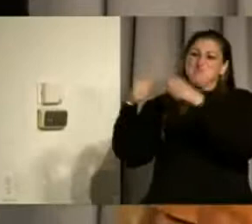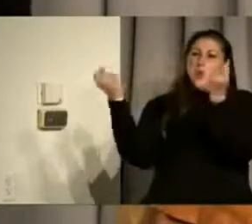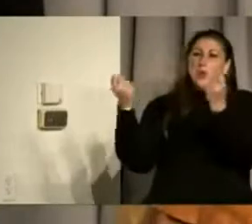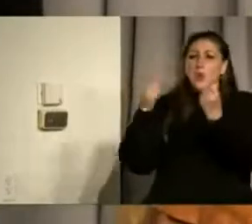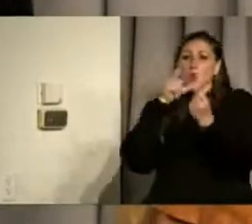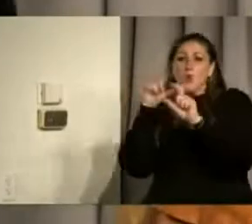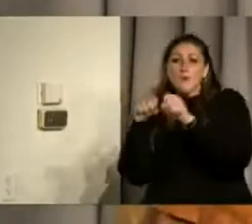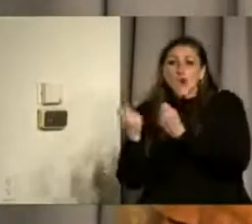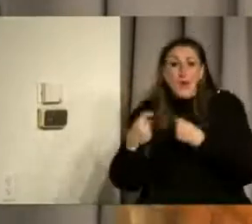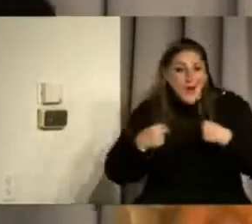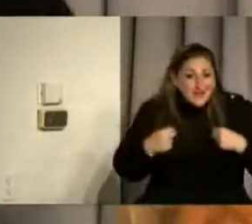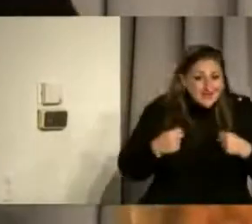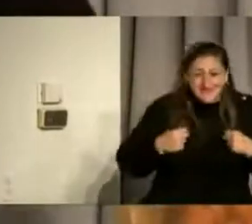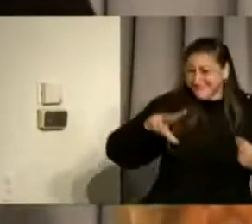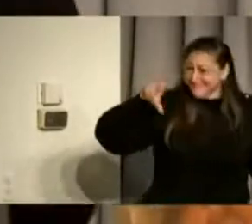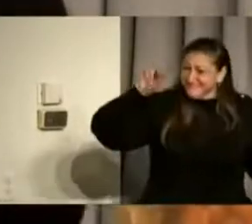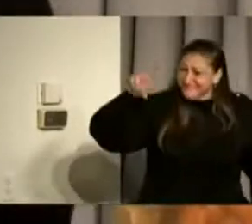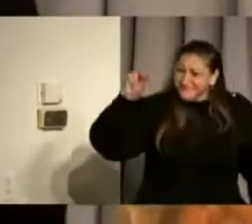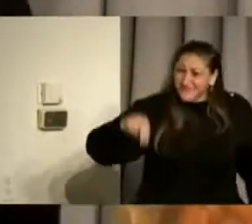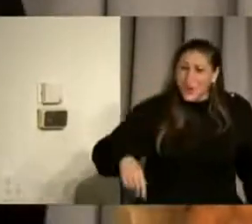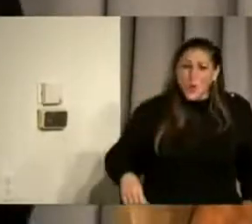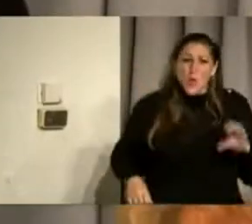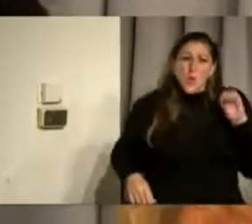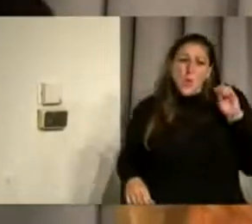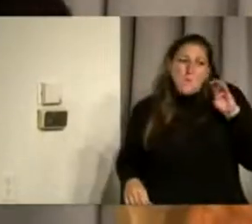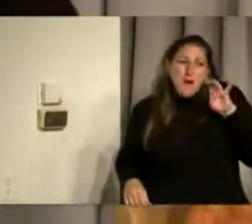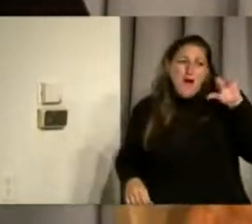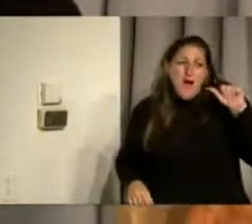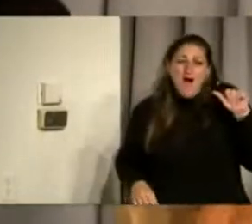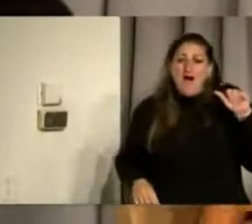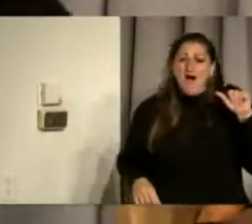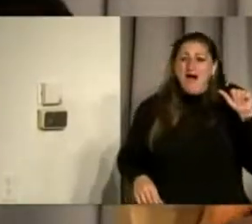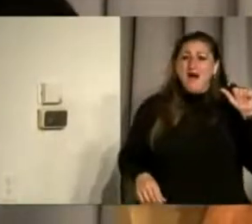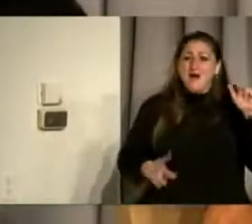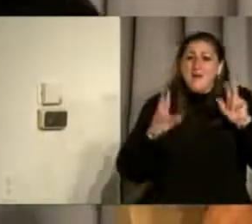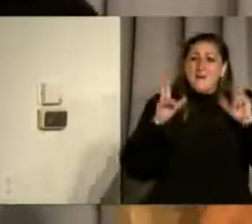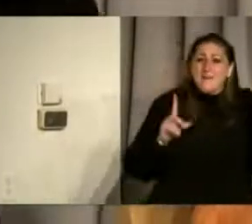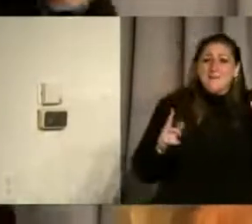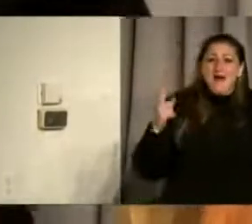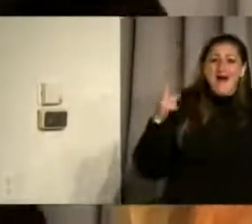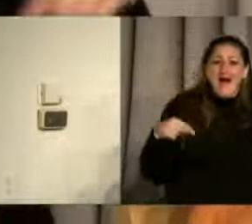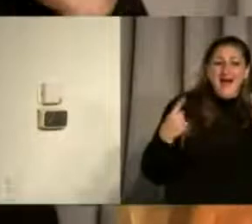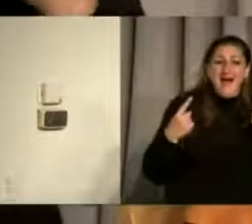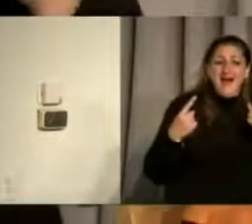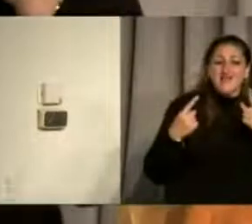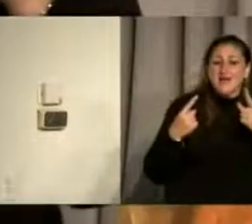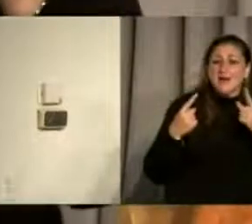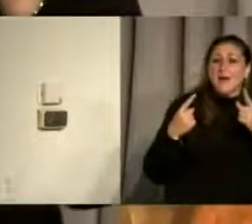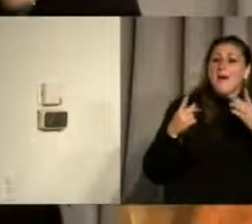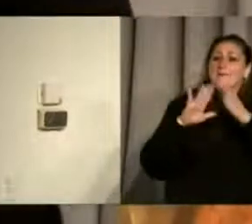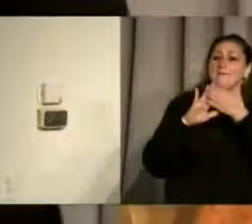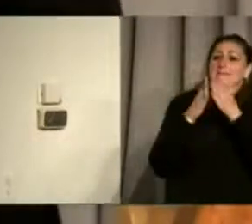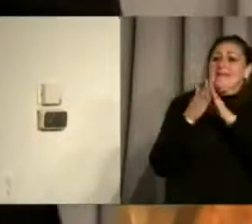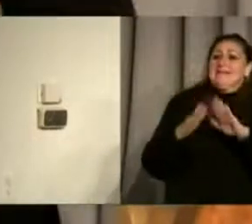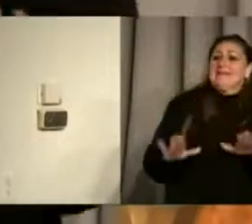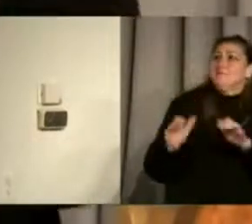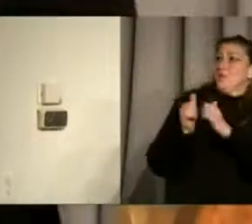break them. Omaha people, the Omaha people has had nothing but peace with this